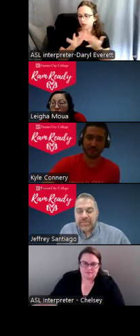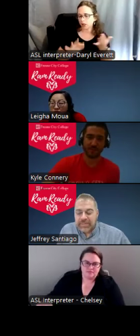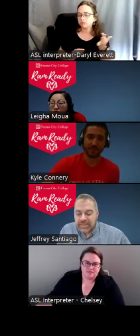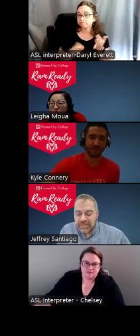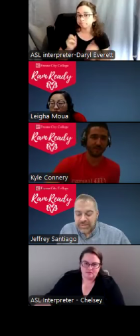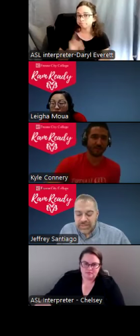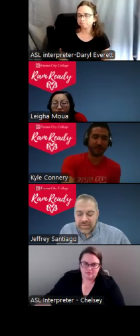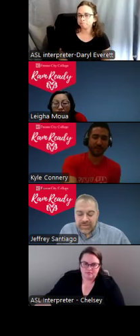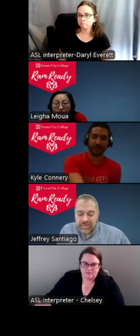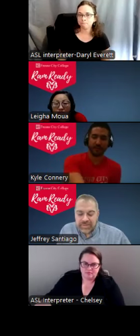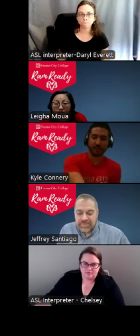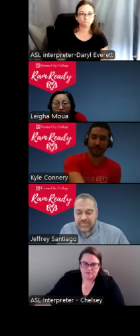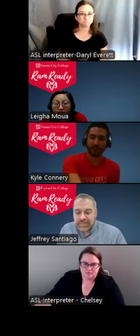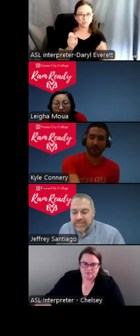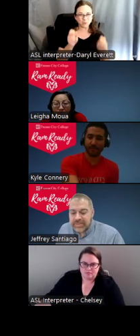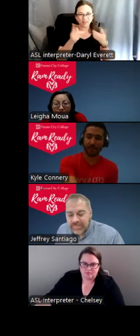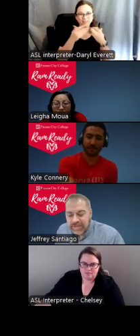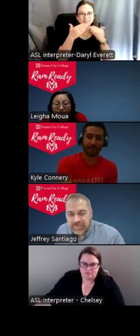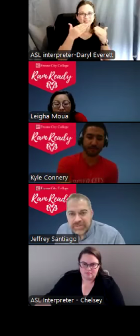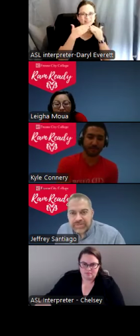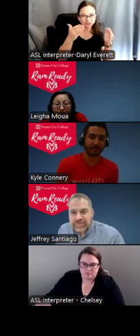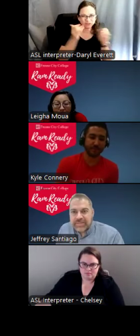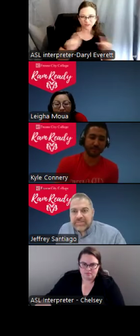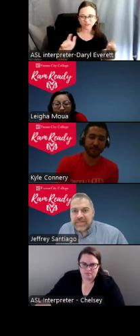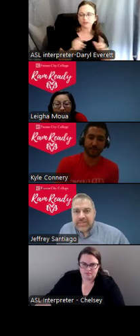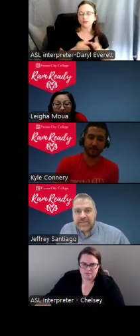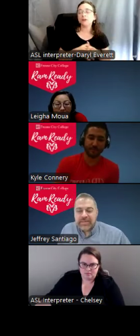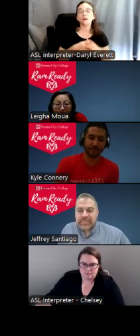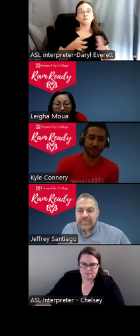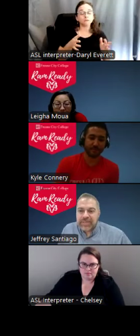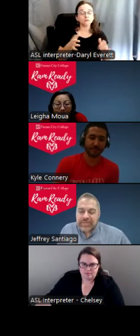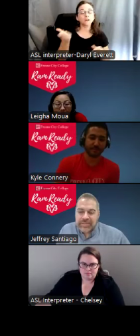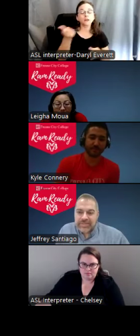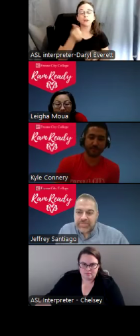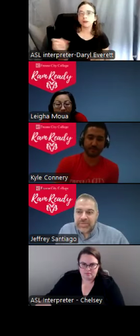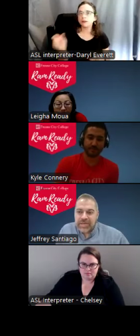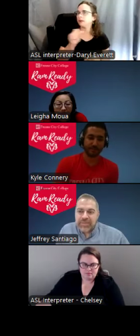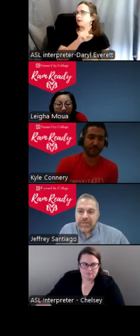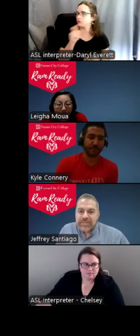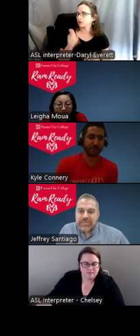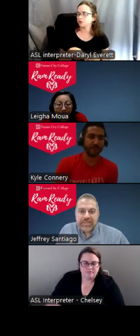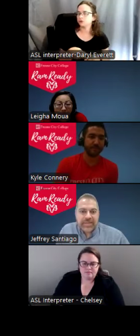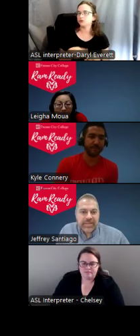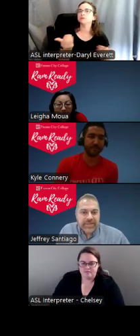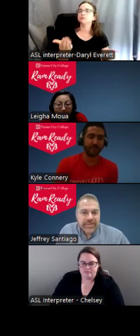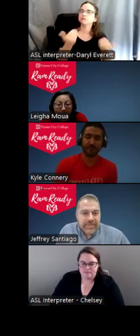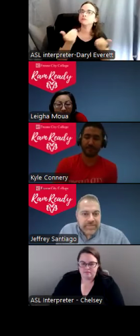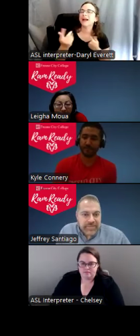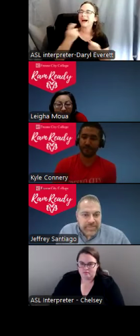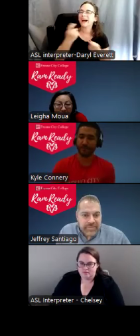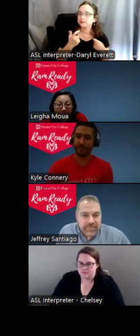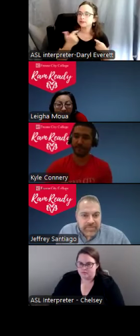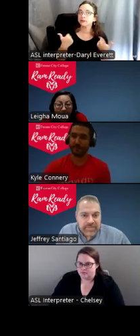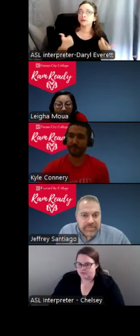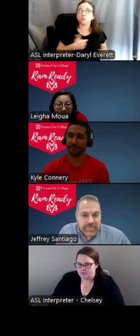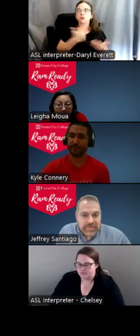All right, well, thank you. Thank you. Like I said, if you have questions, don't hesitate to ask us. We're here to help you guys succeed.